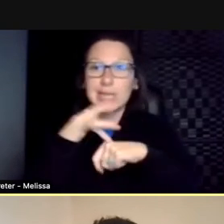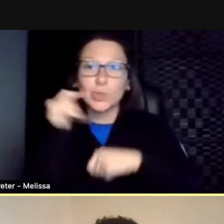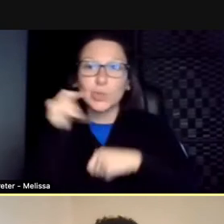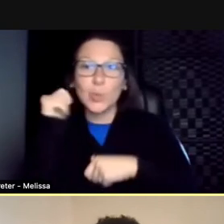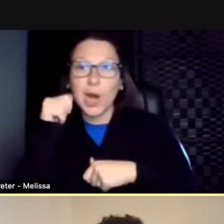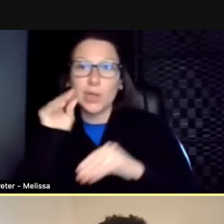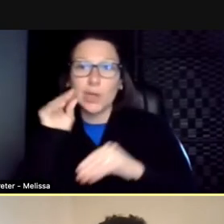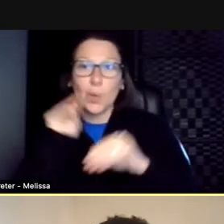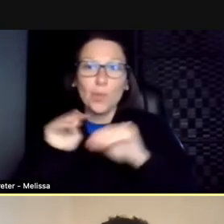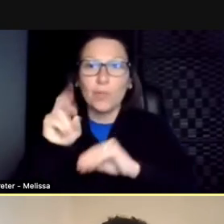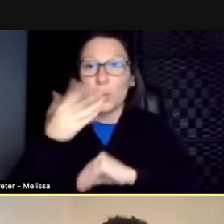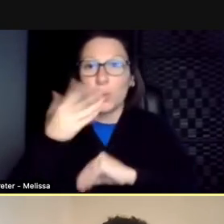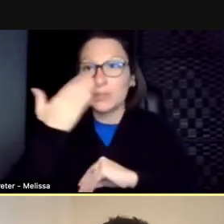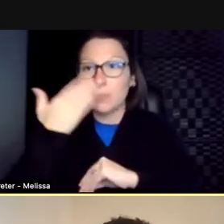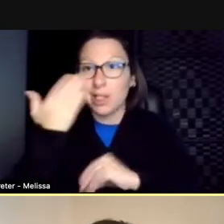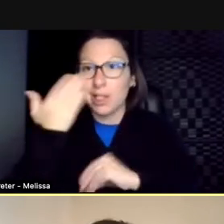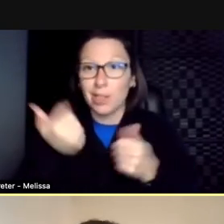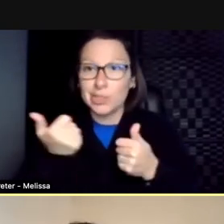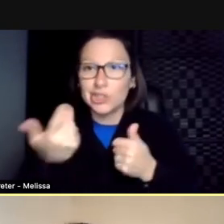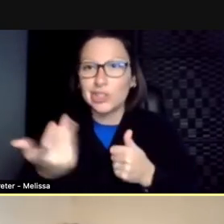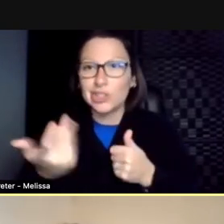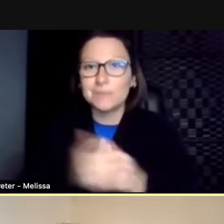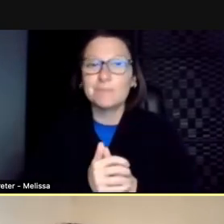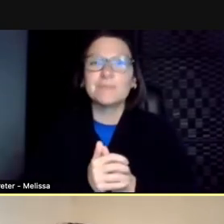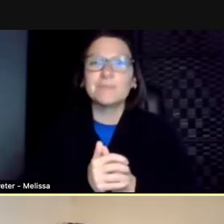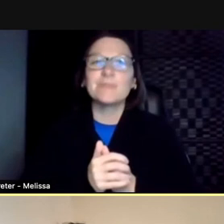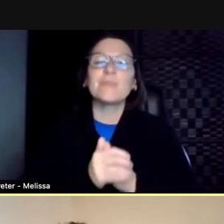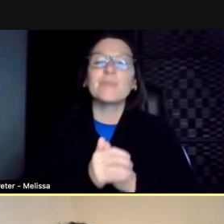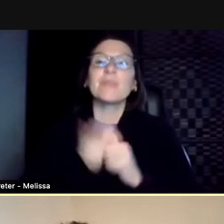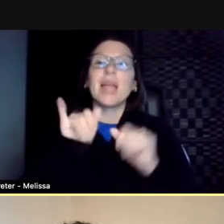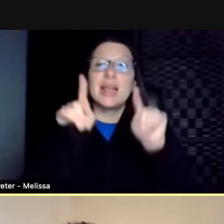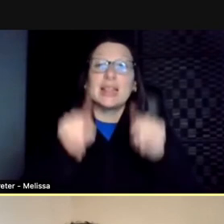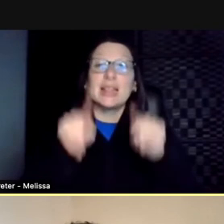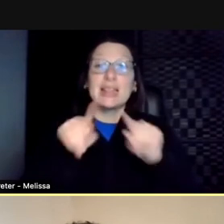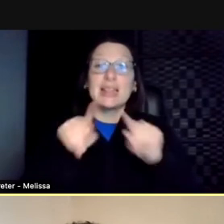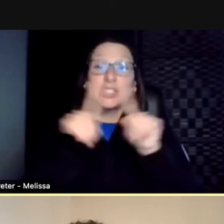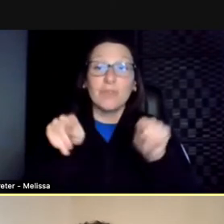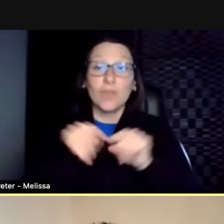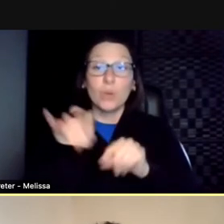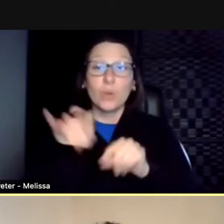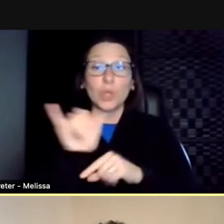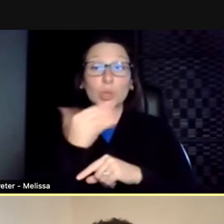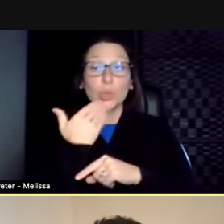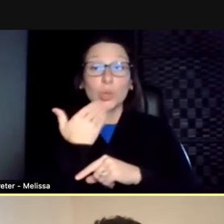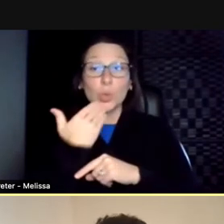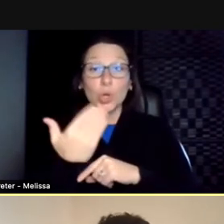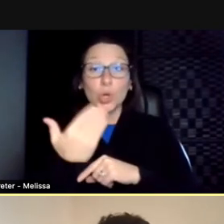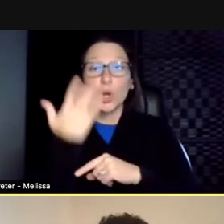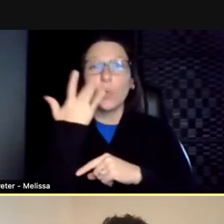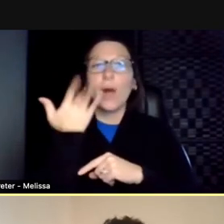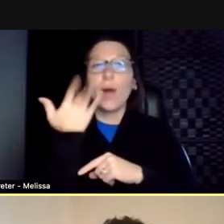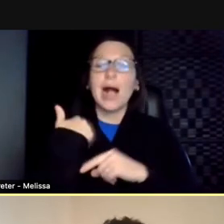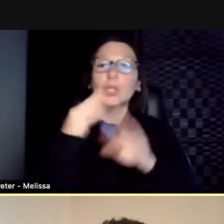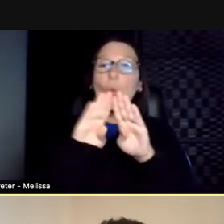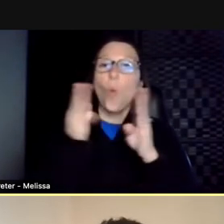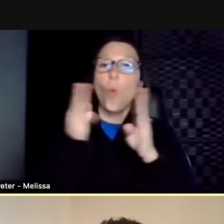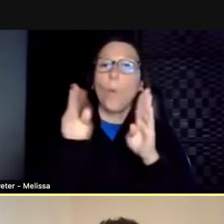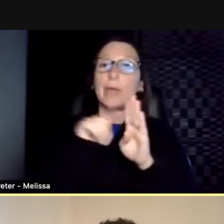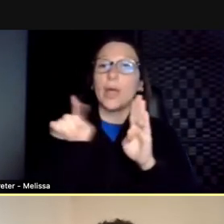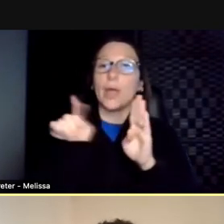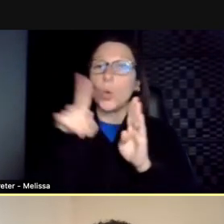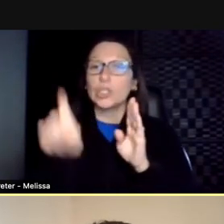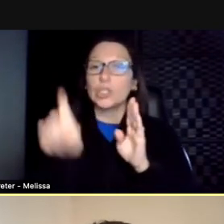smell. This adapted sensory channel form is also good because it asks these types of open-ended questions like, what calms